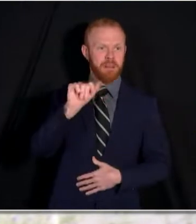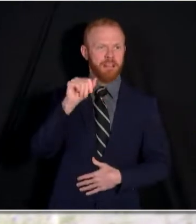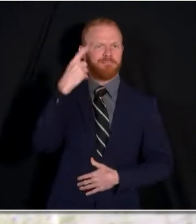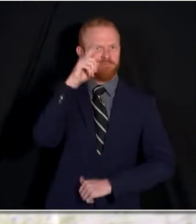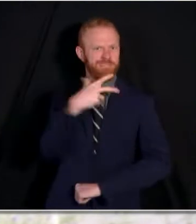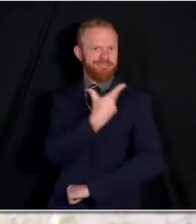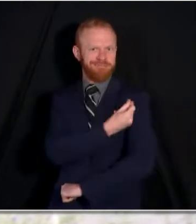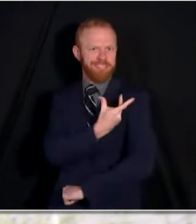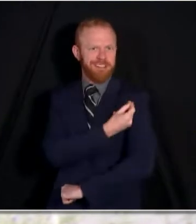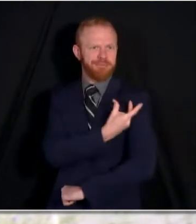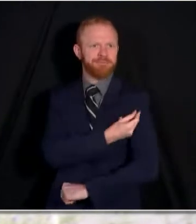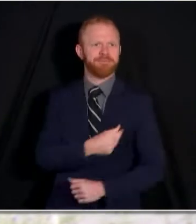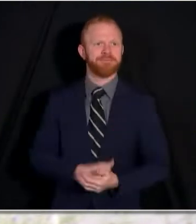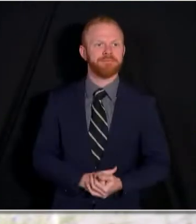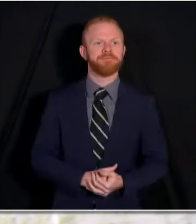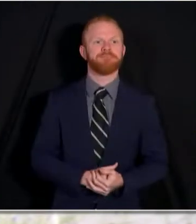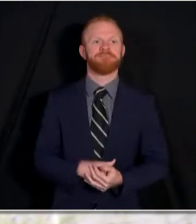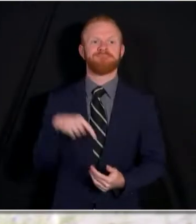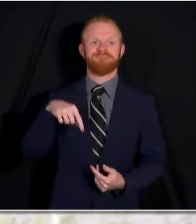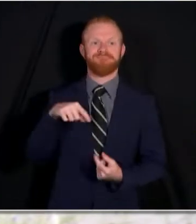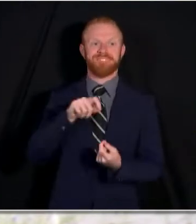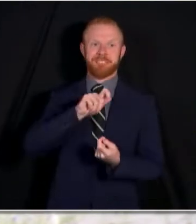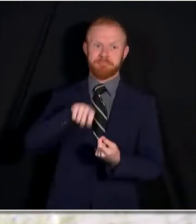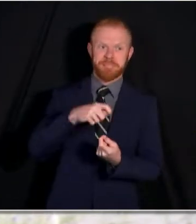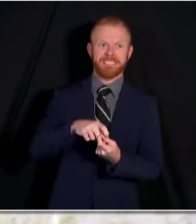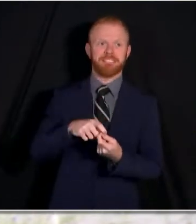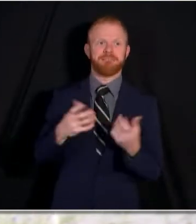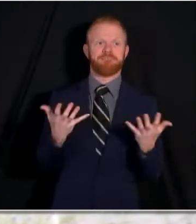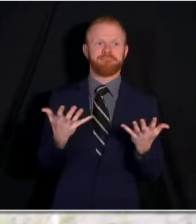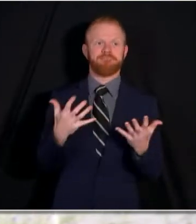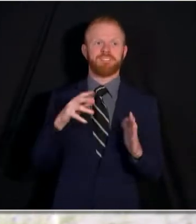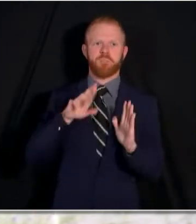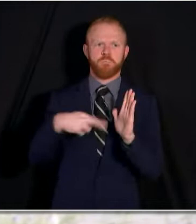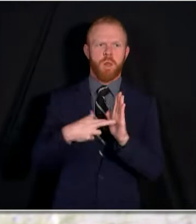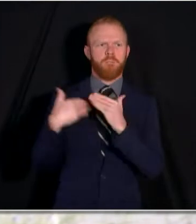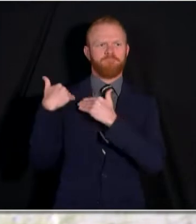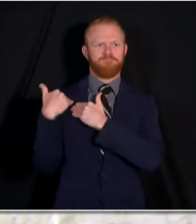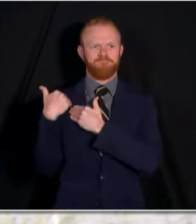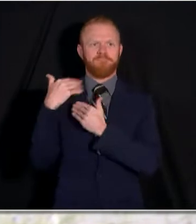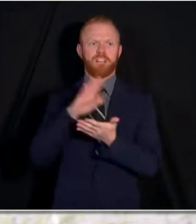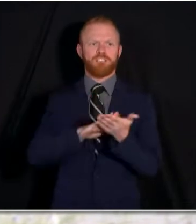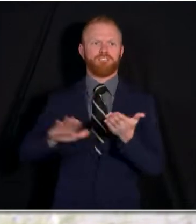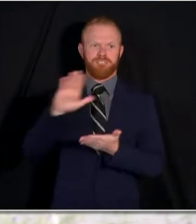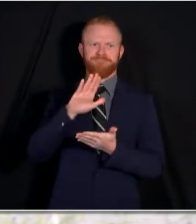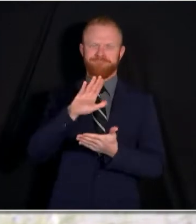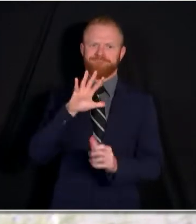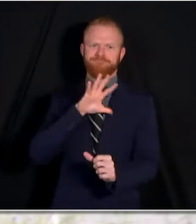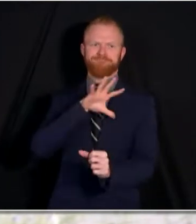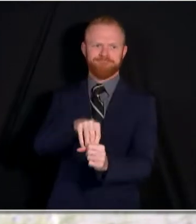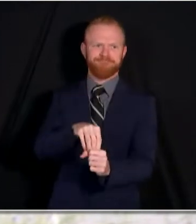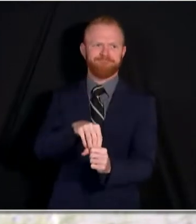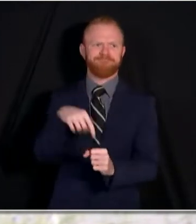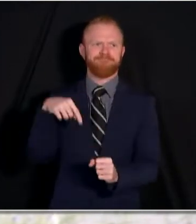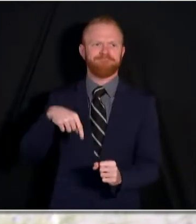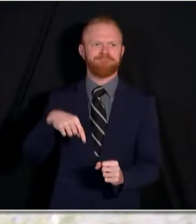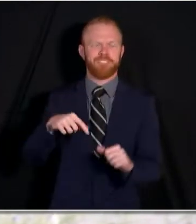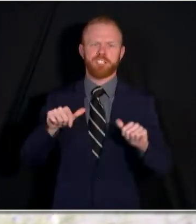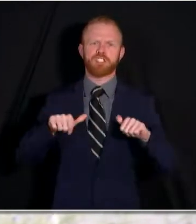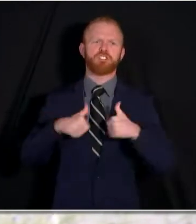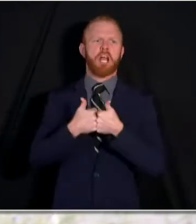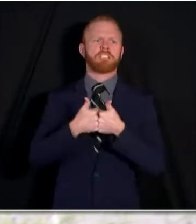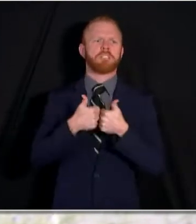vaccinations. And this is precisely the role that the university should play during this challenging